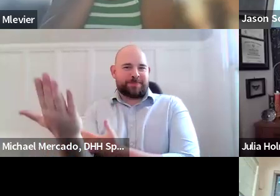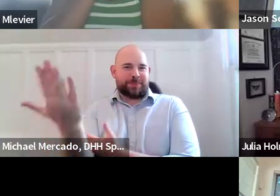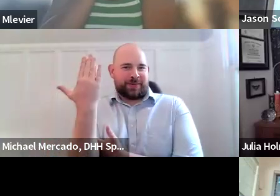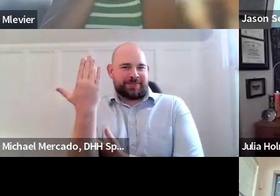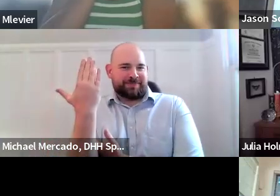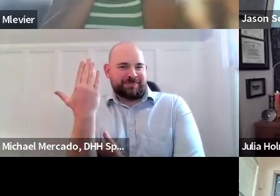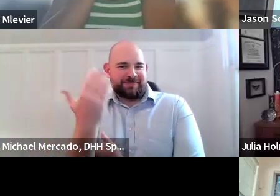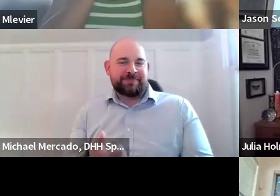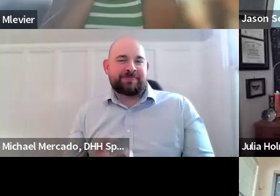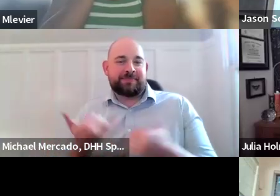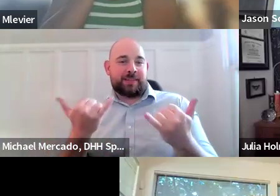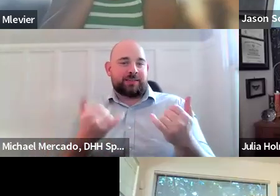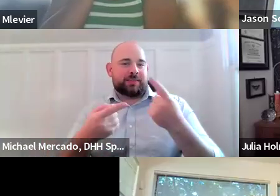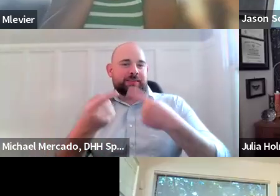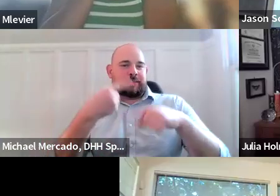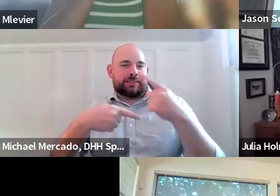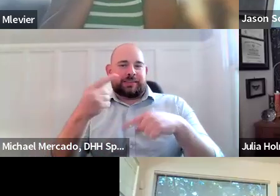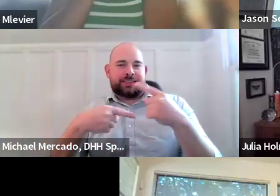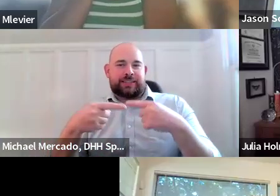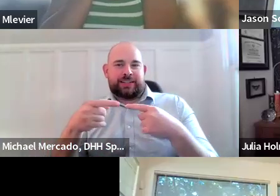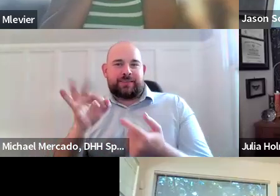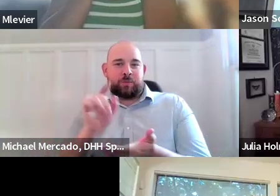All right, hello, good morning.